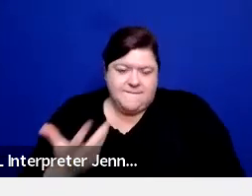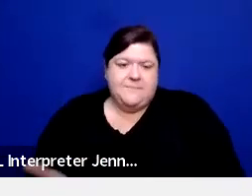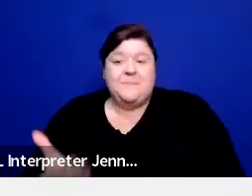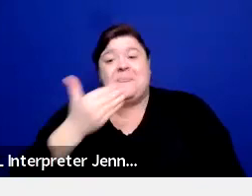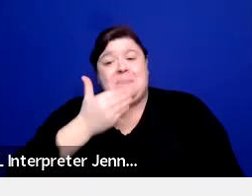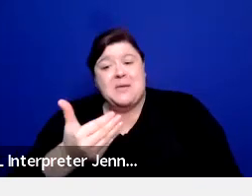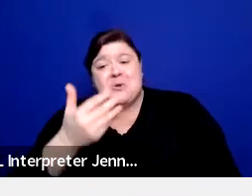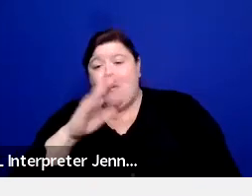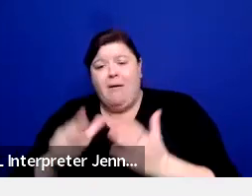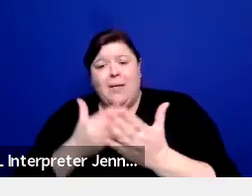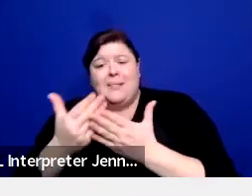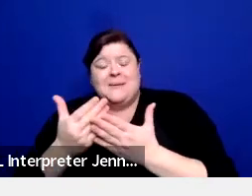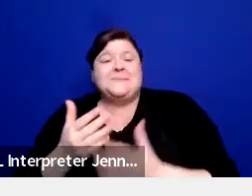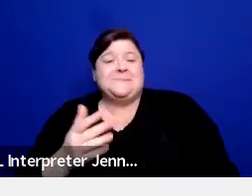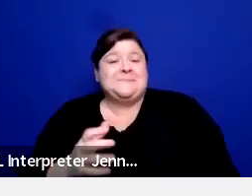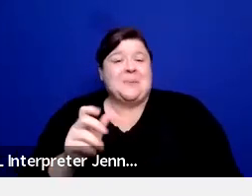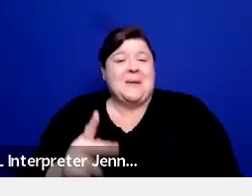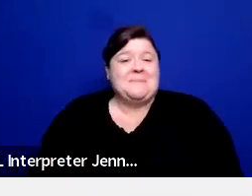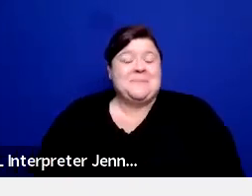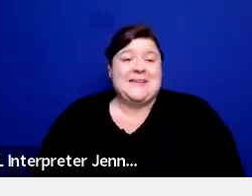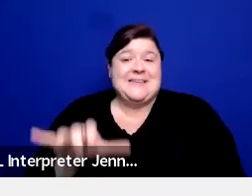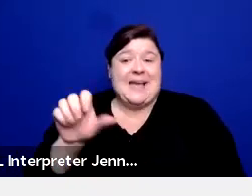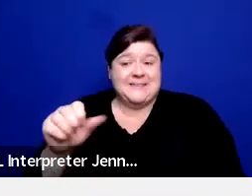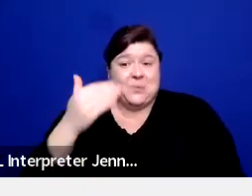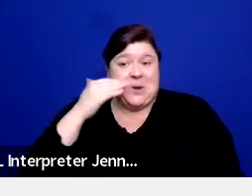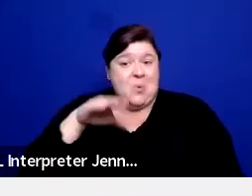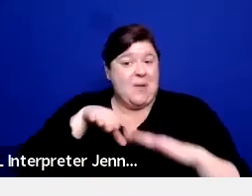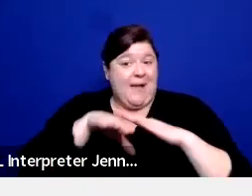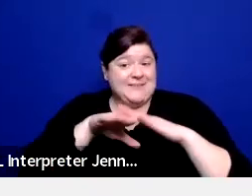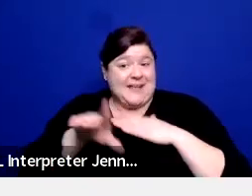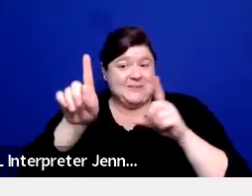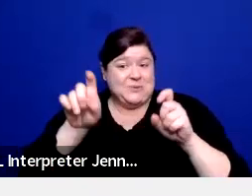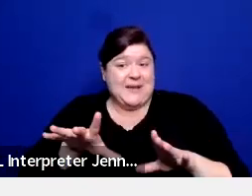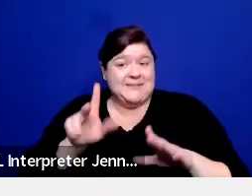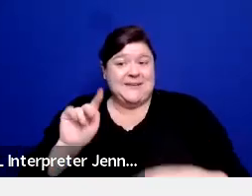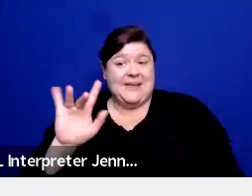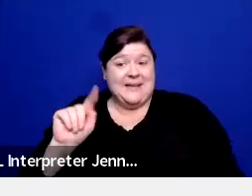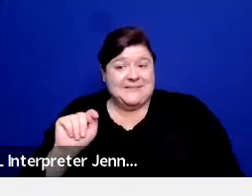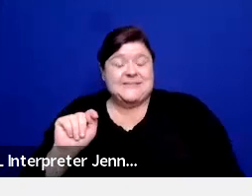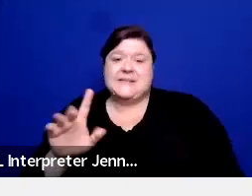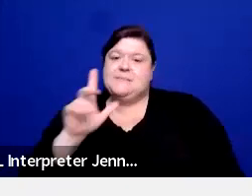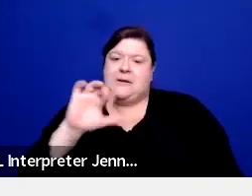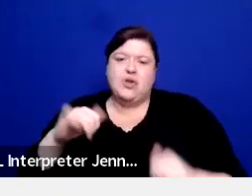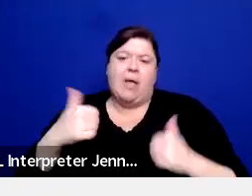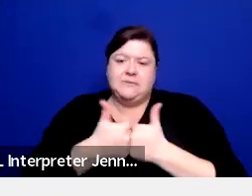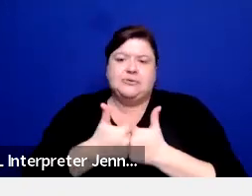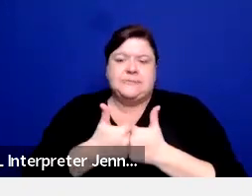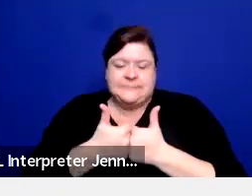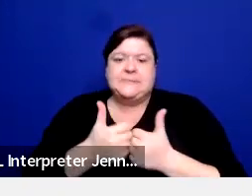and Miriam. Yes, so we know that access to testing kits has been a challenge.